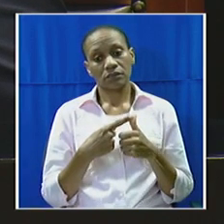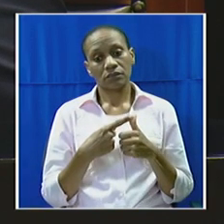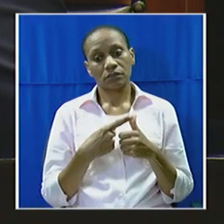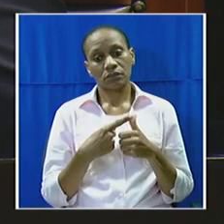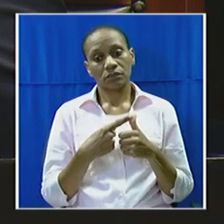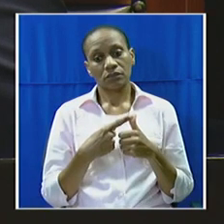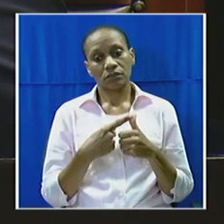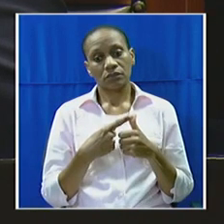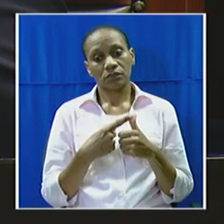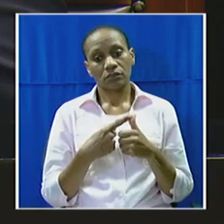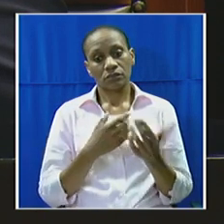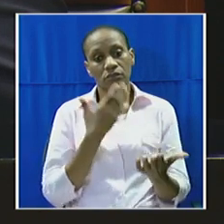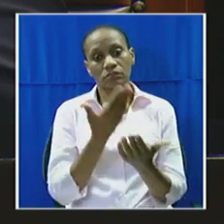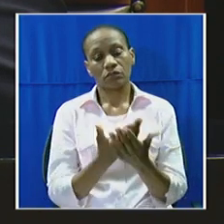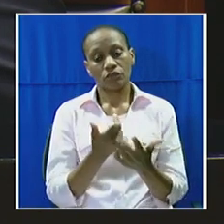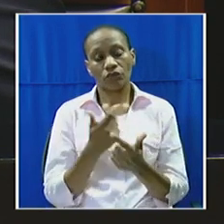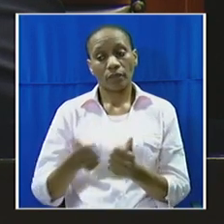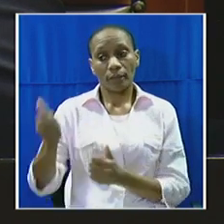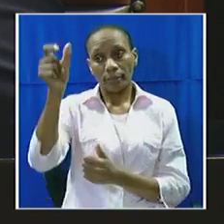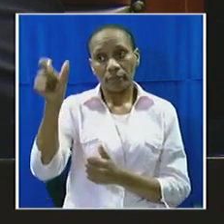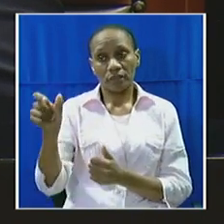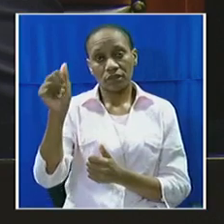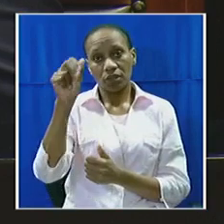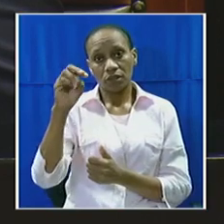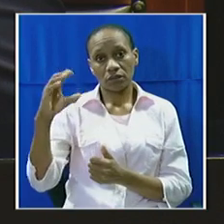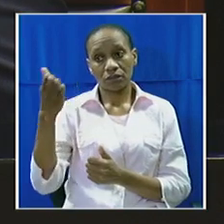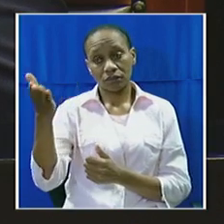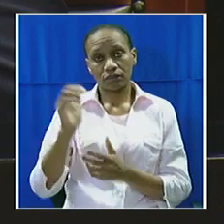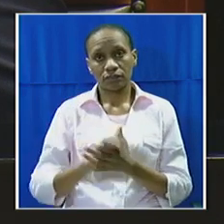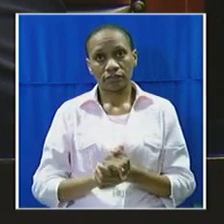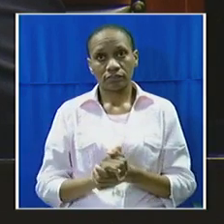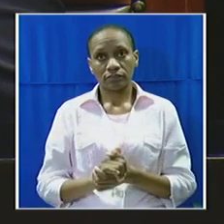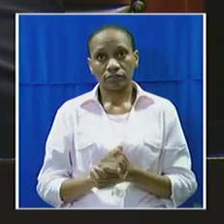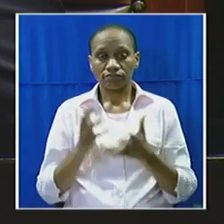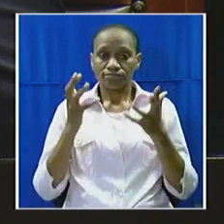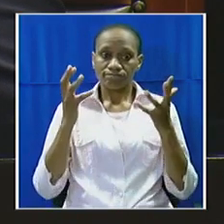is a motion in the name of the Chief Whip of the Majority Party.